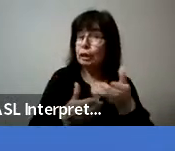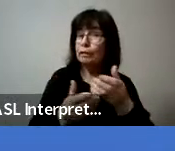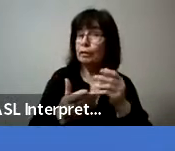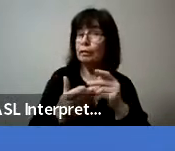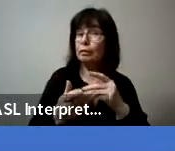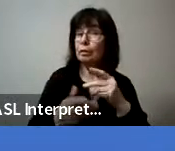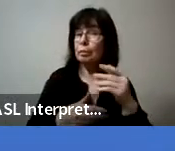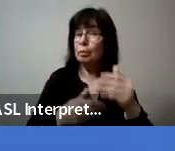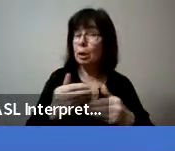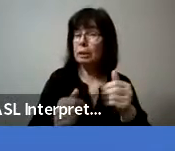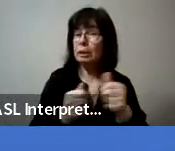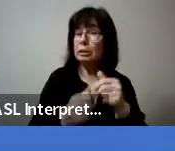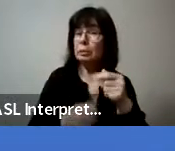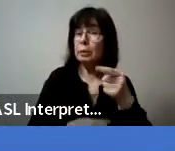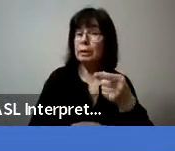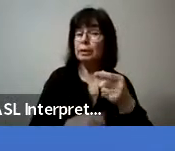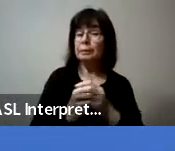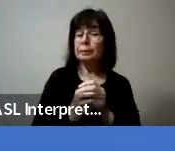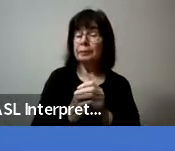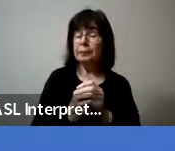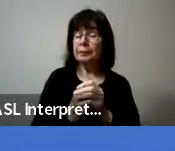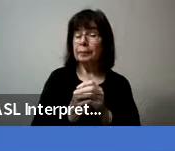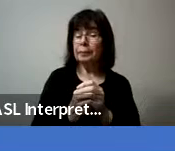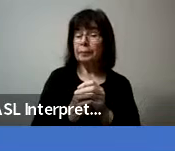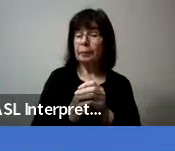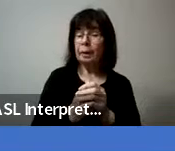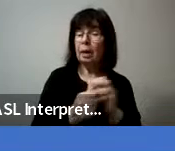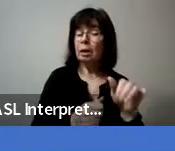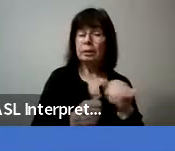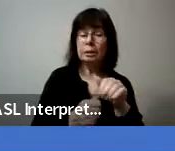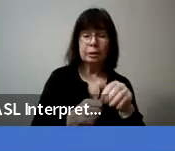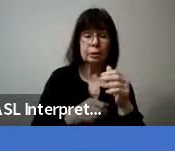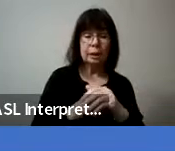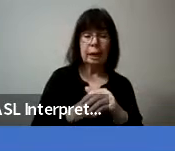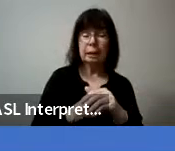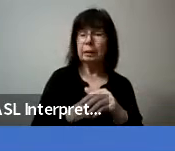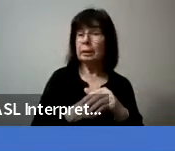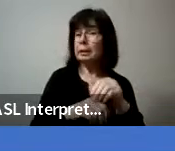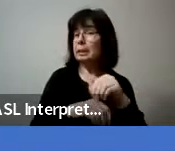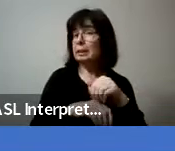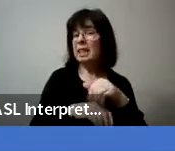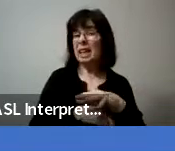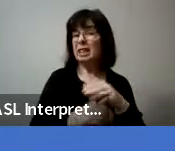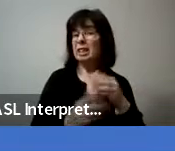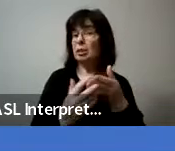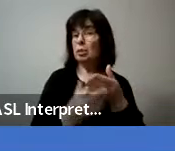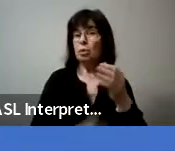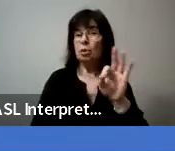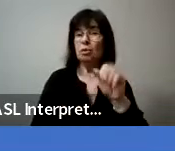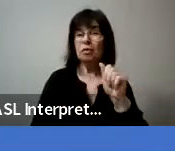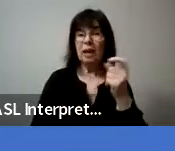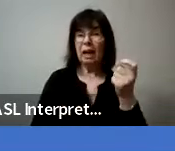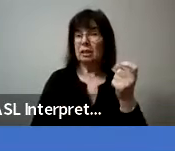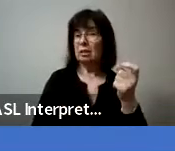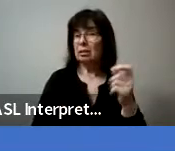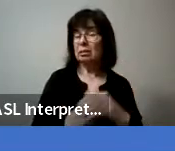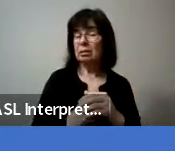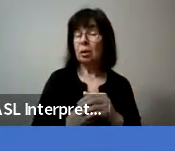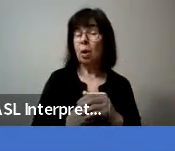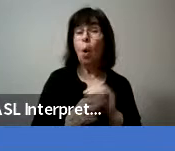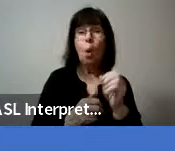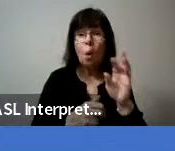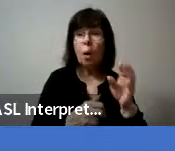you. You are also still able to submit the renewals through fax, or you can also